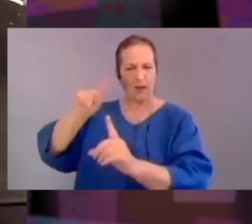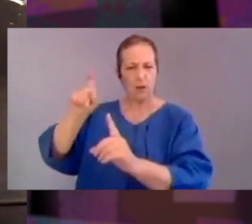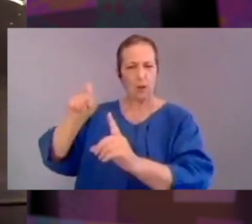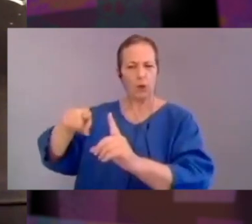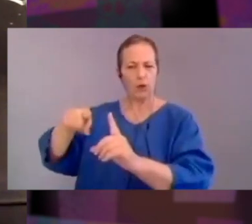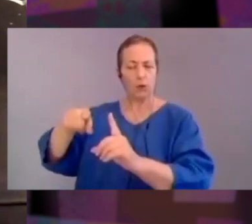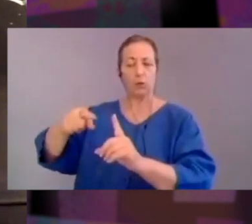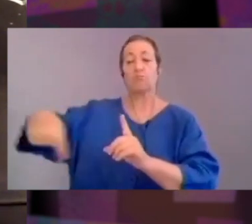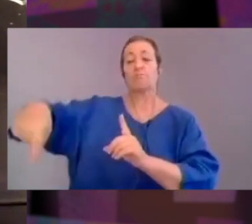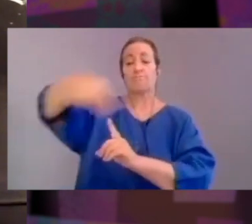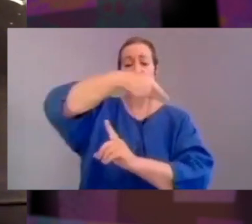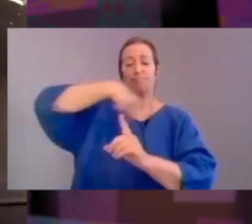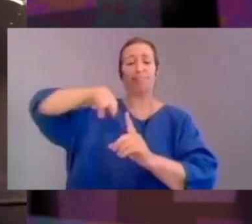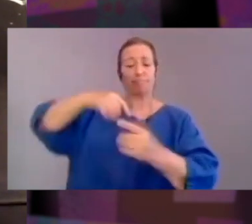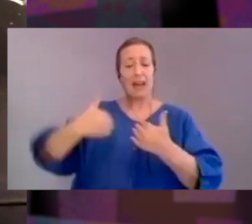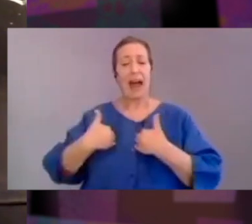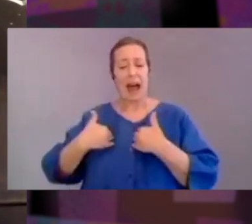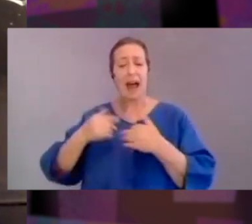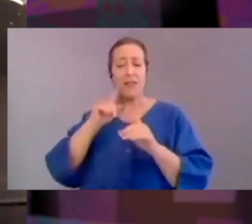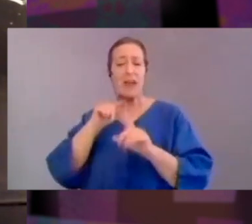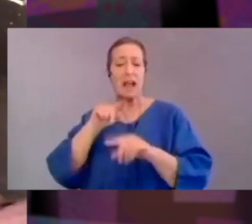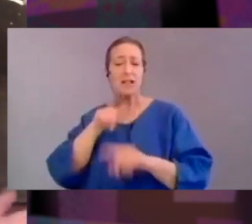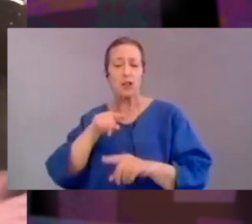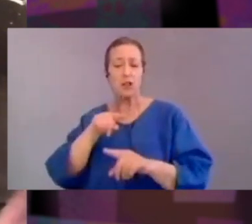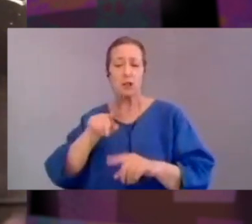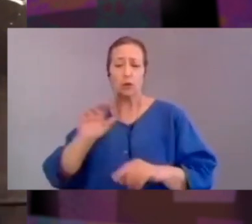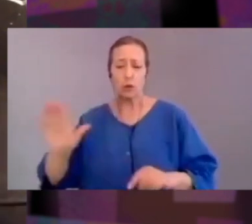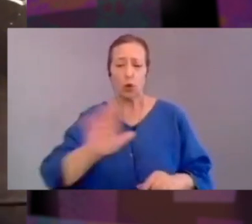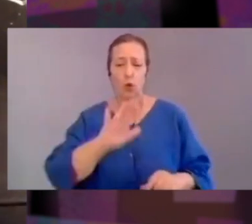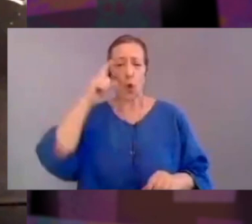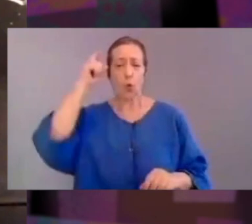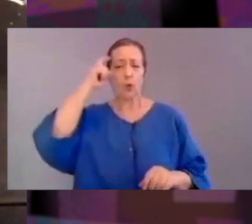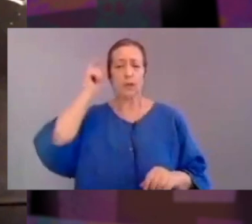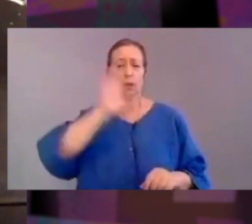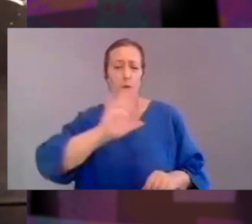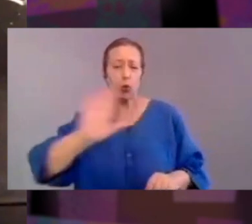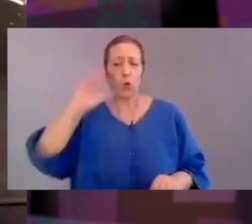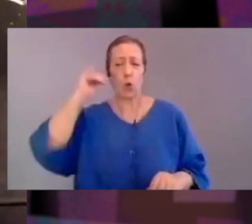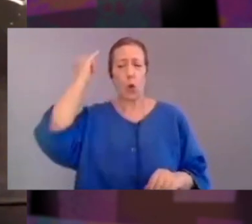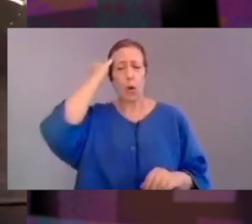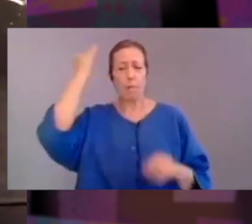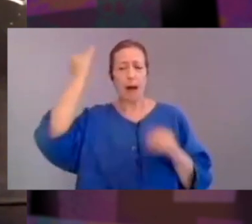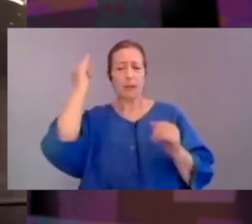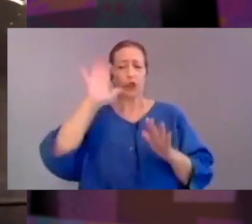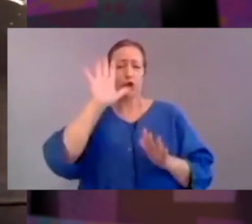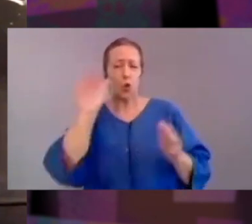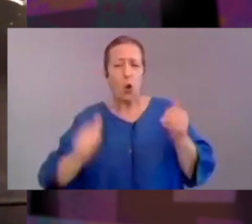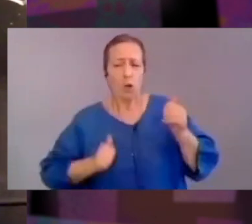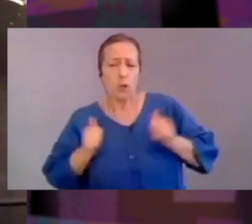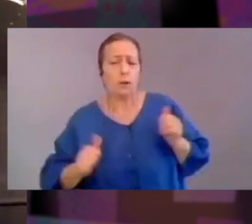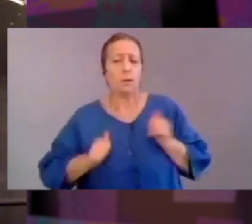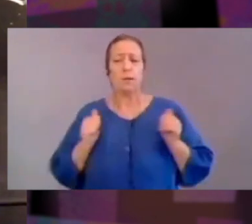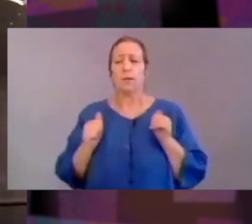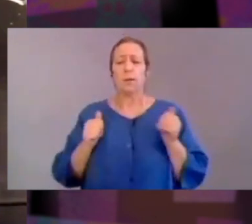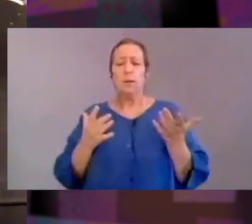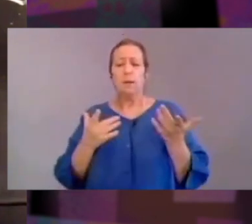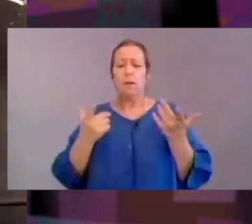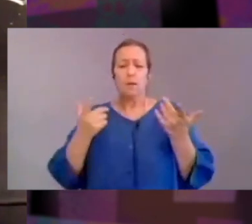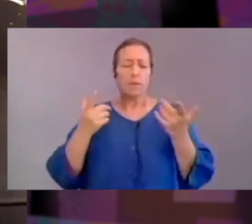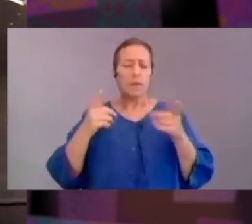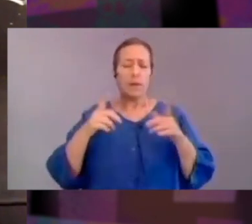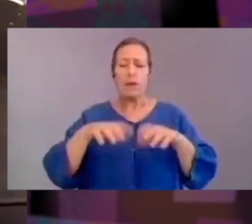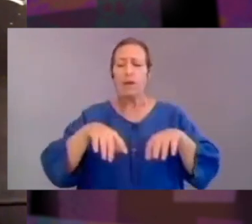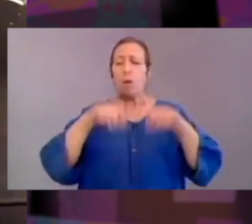the wisdom and imagination and ferocity of this group of artists, organizers, presenters,